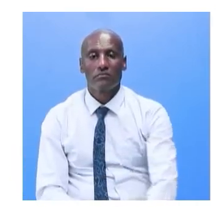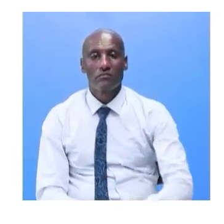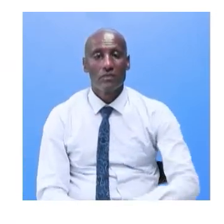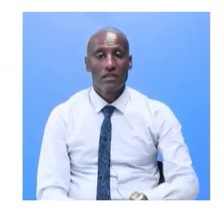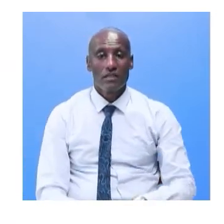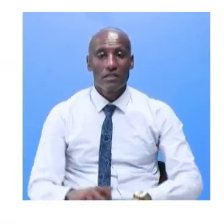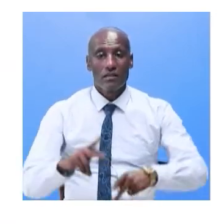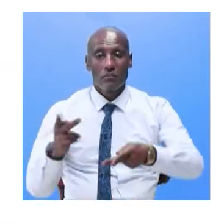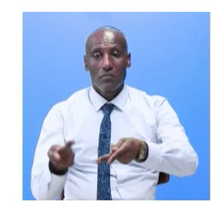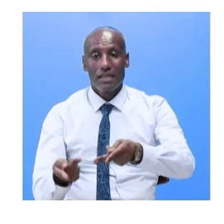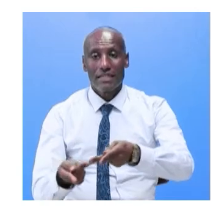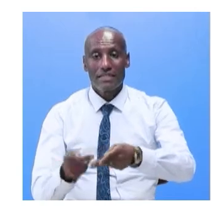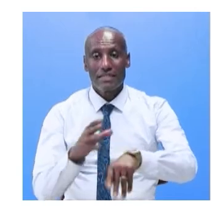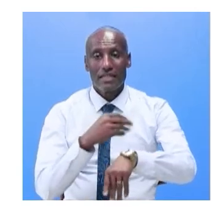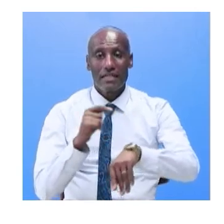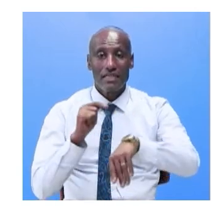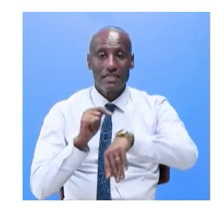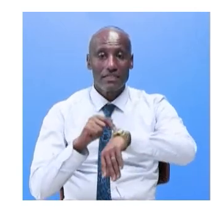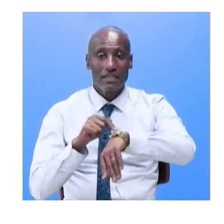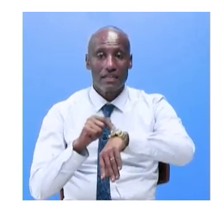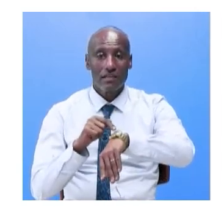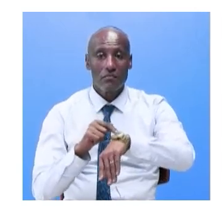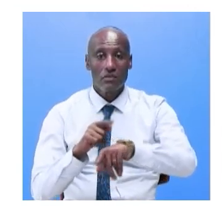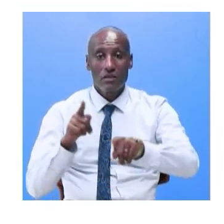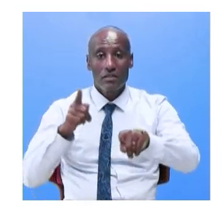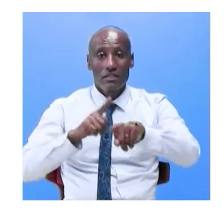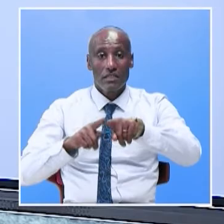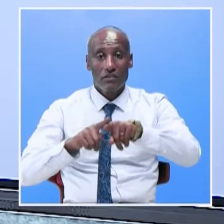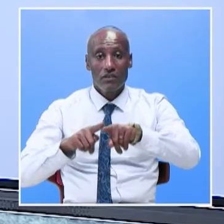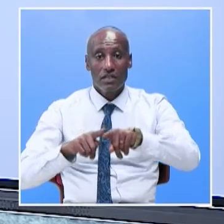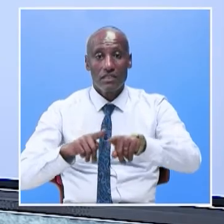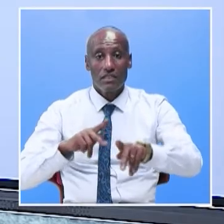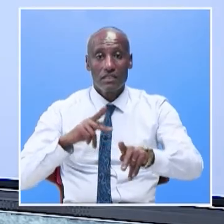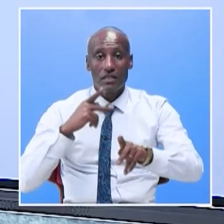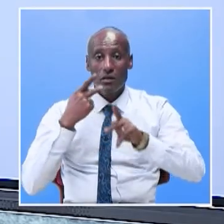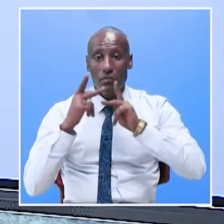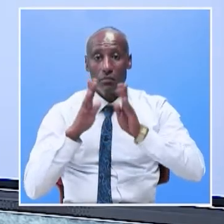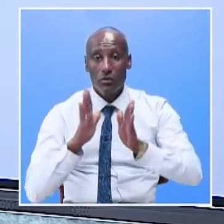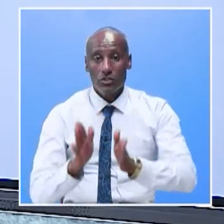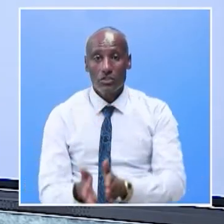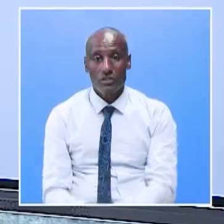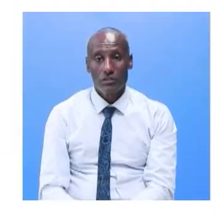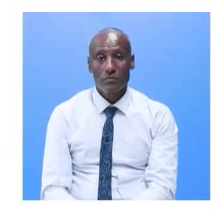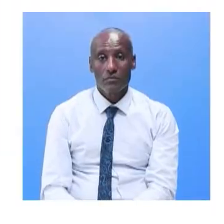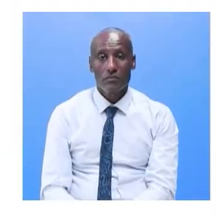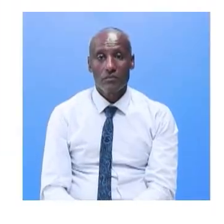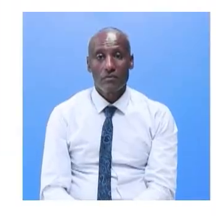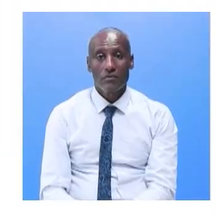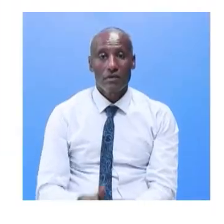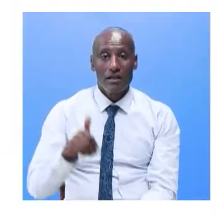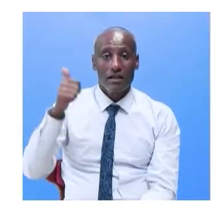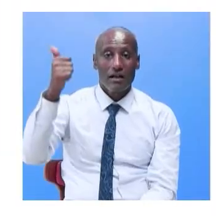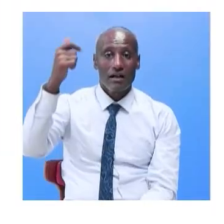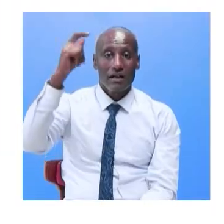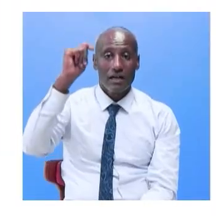place and time, and also different prepositions like at,